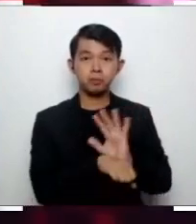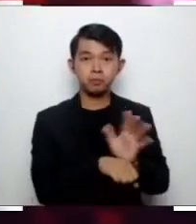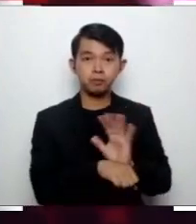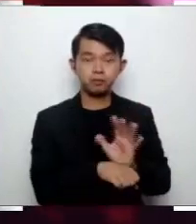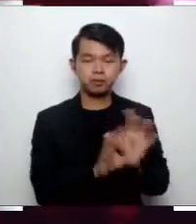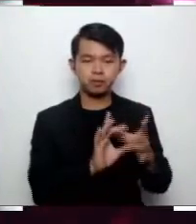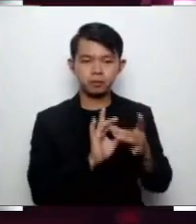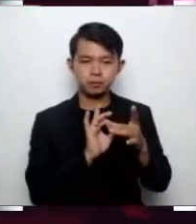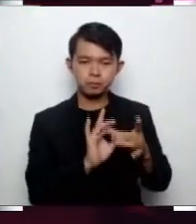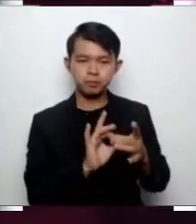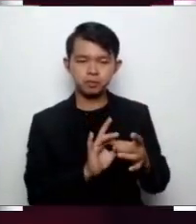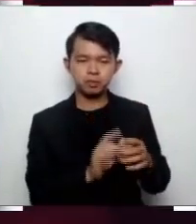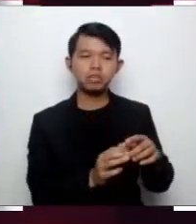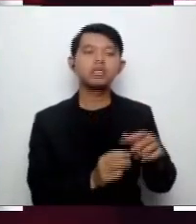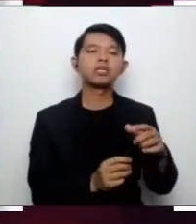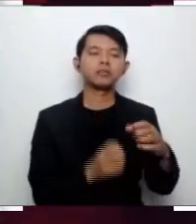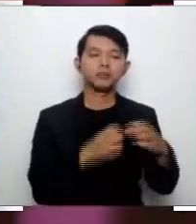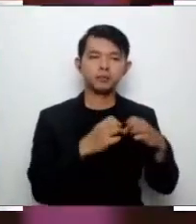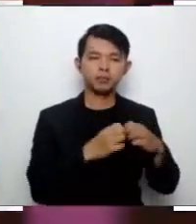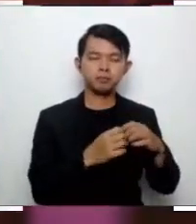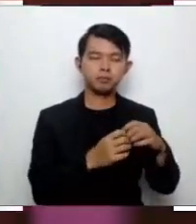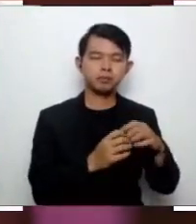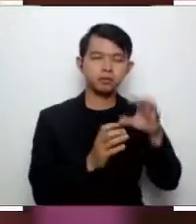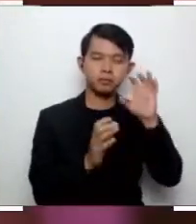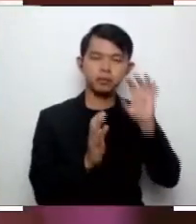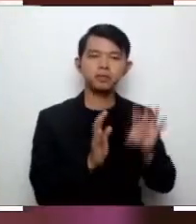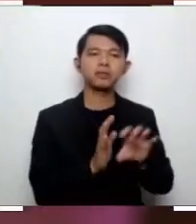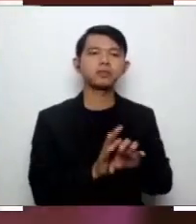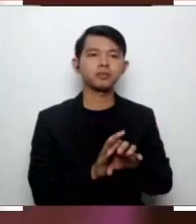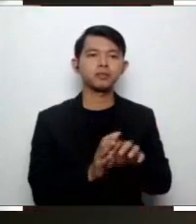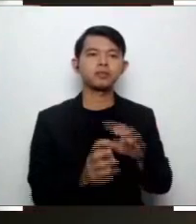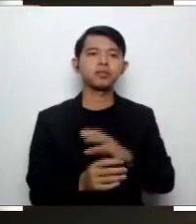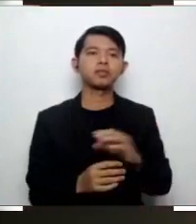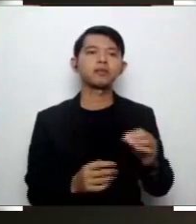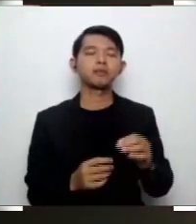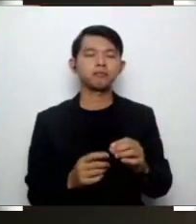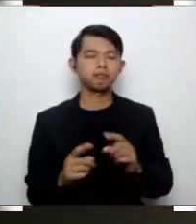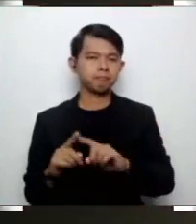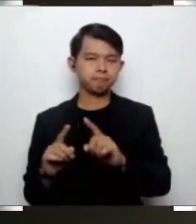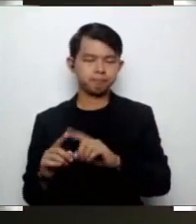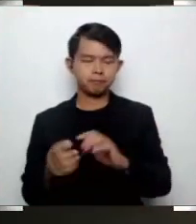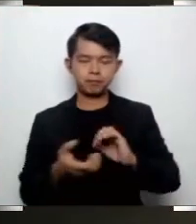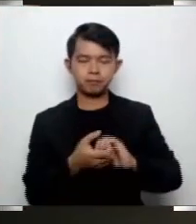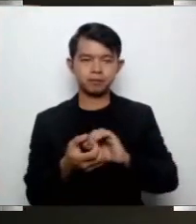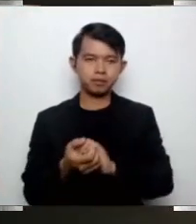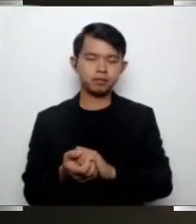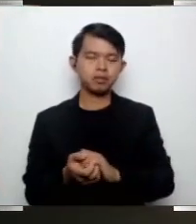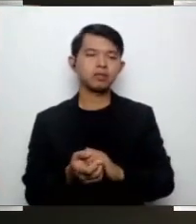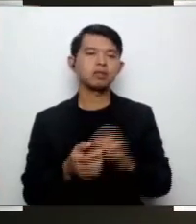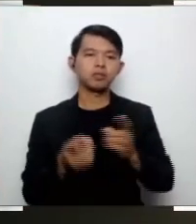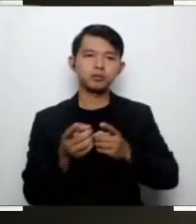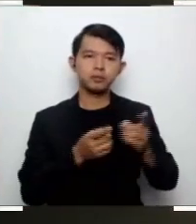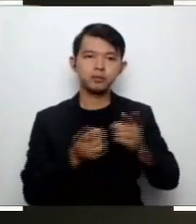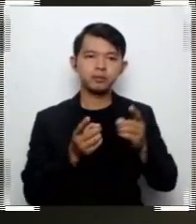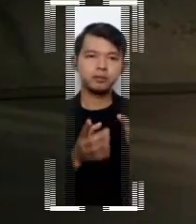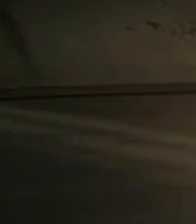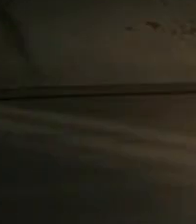Pictures, Cornerstone Studios at Myriad Entertainment, written and directed by Irene Villamor.